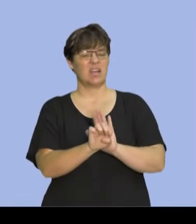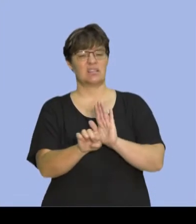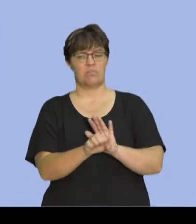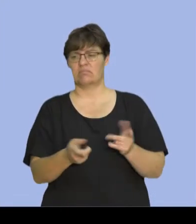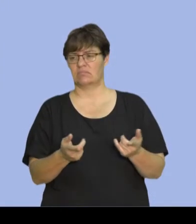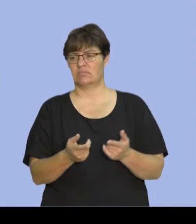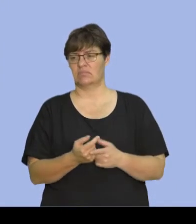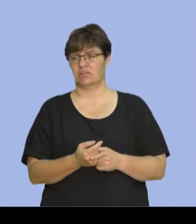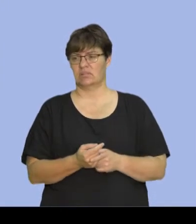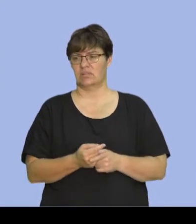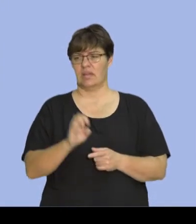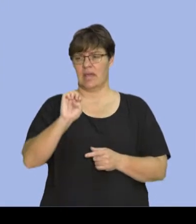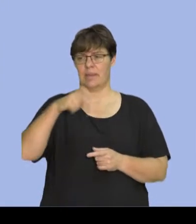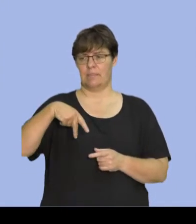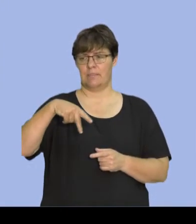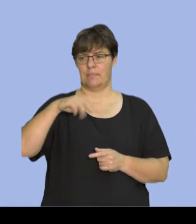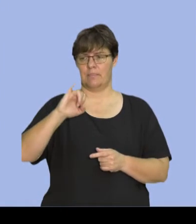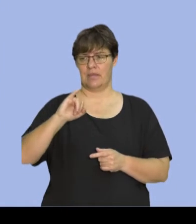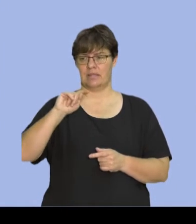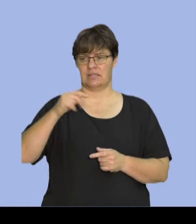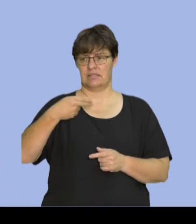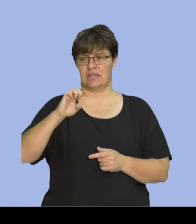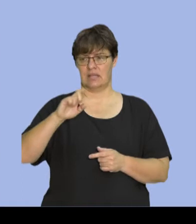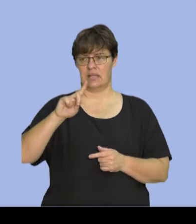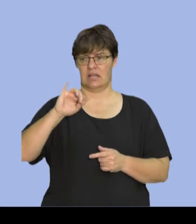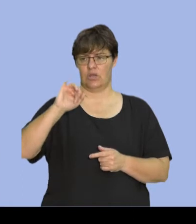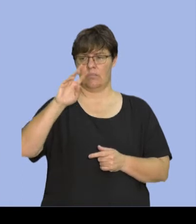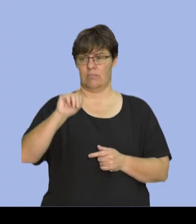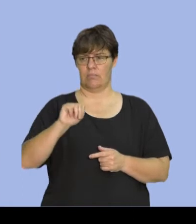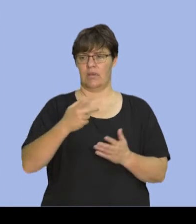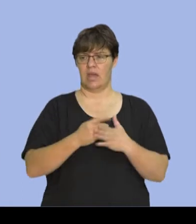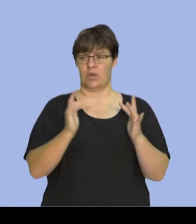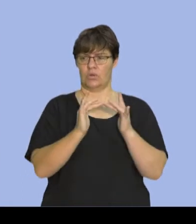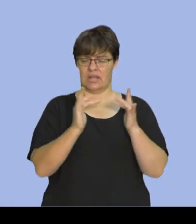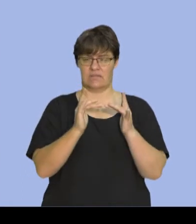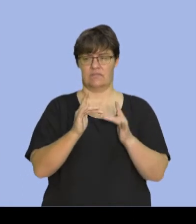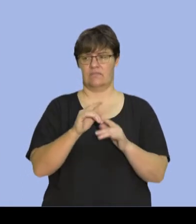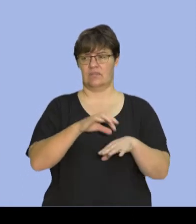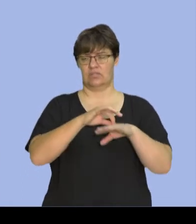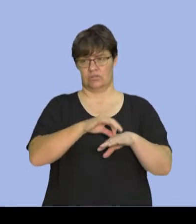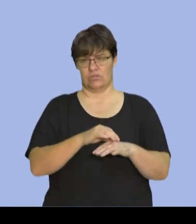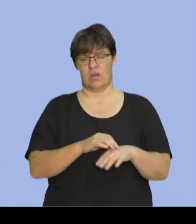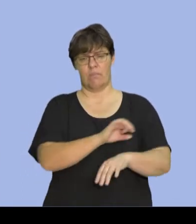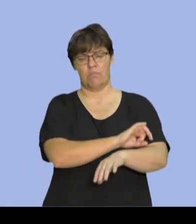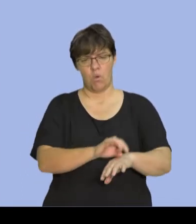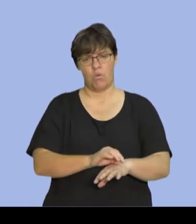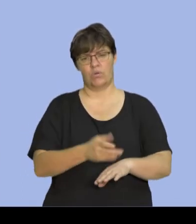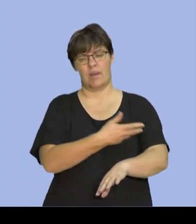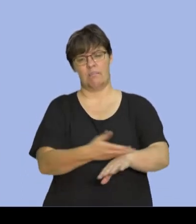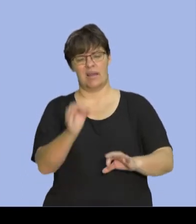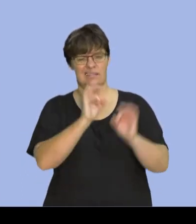these would include the epithelial tissue as well as the connective tissue that we see. So that's bone, blood cells,